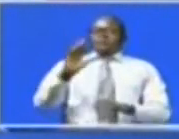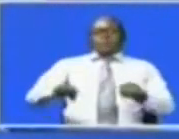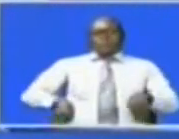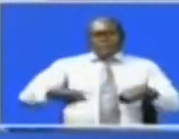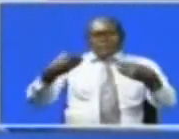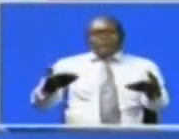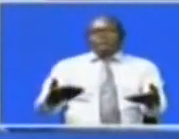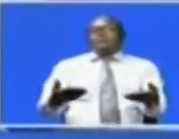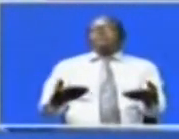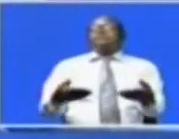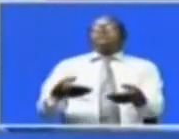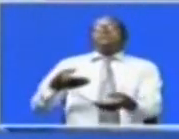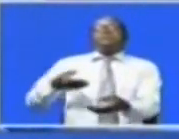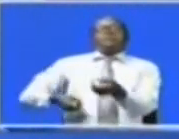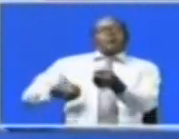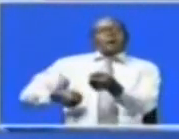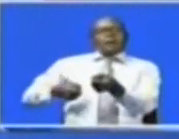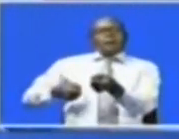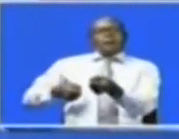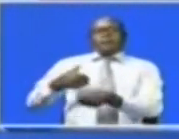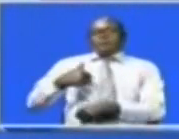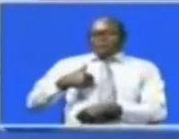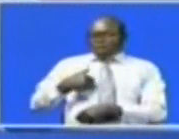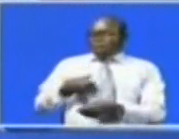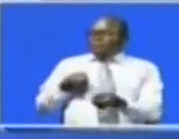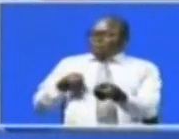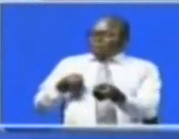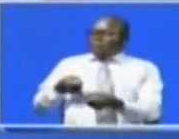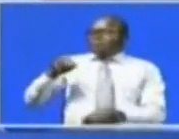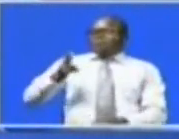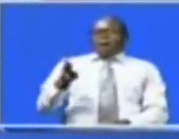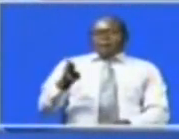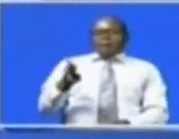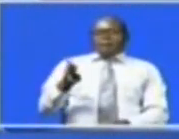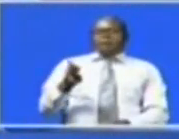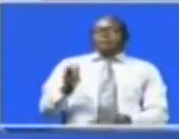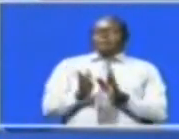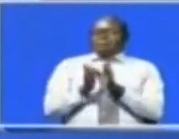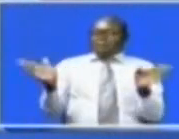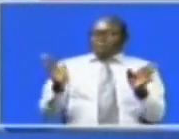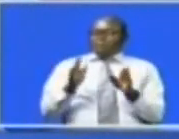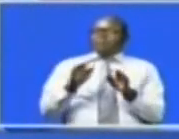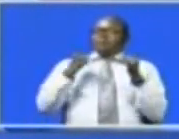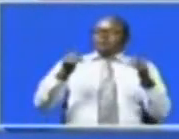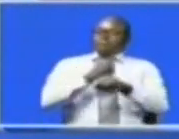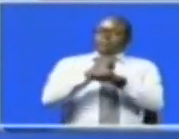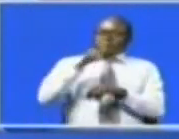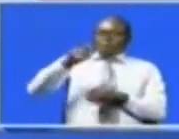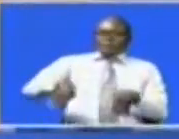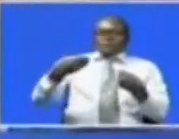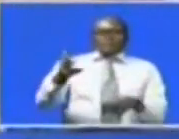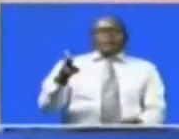be licensed to hold firearms, those that are manning public institutions. This is a bit of what he said.